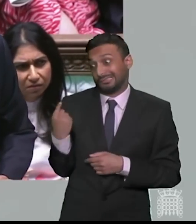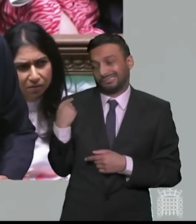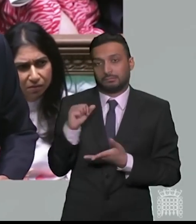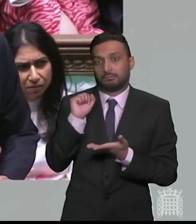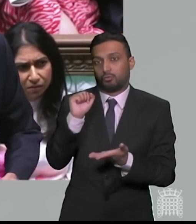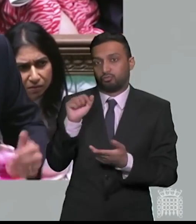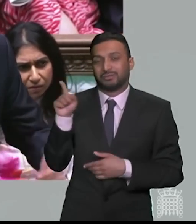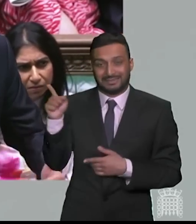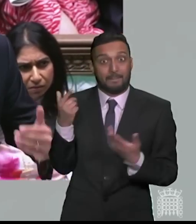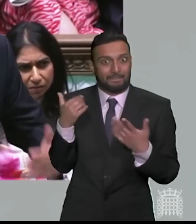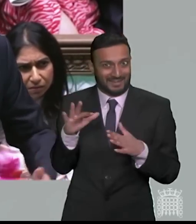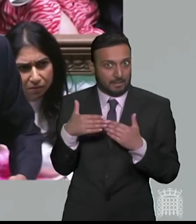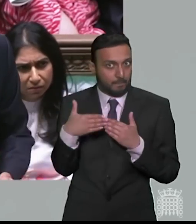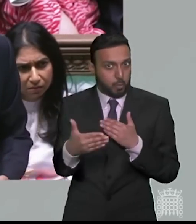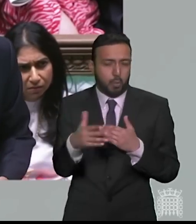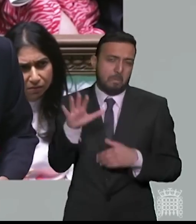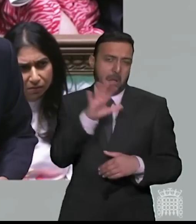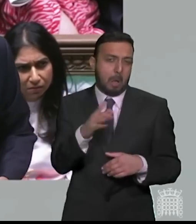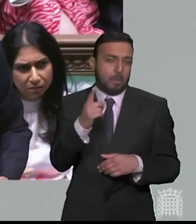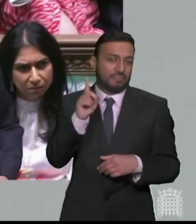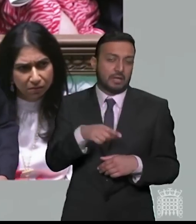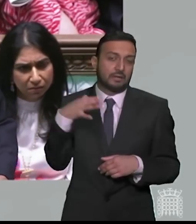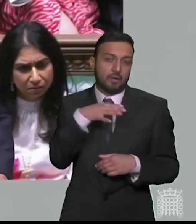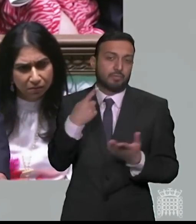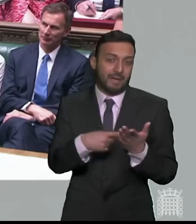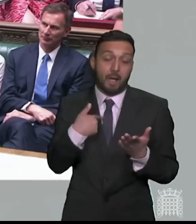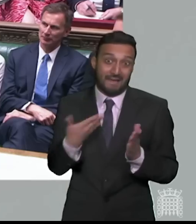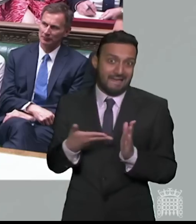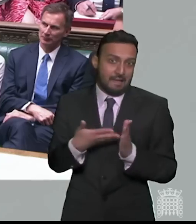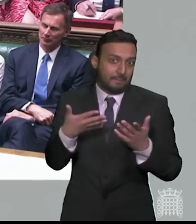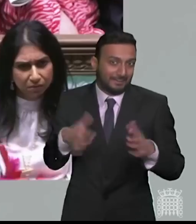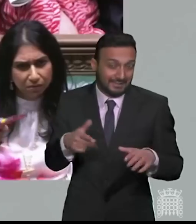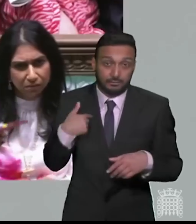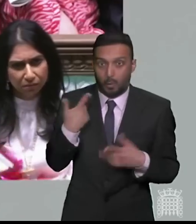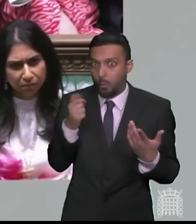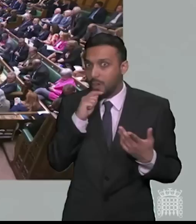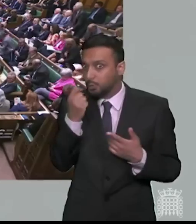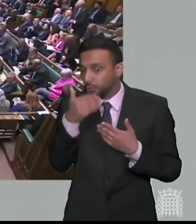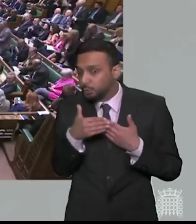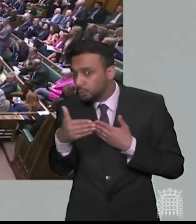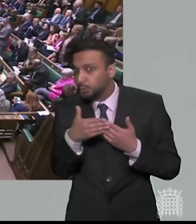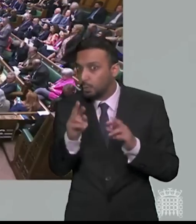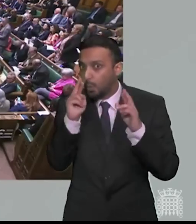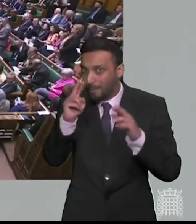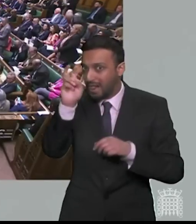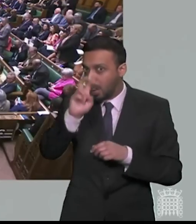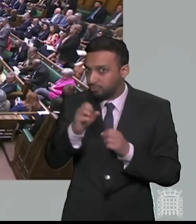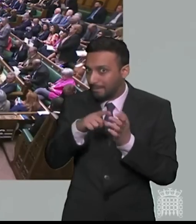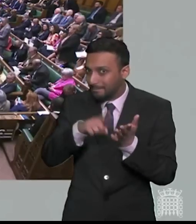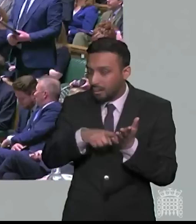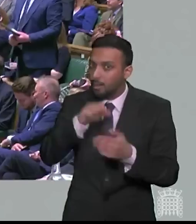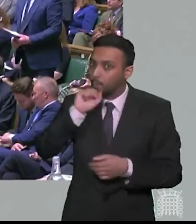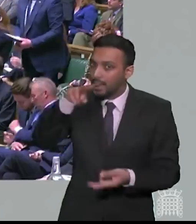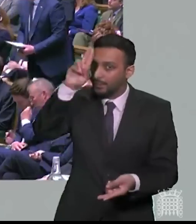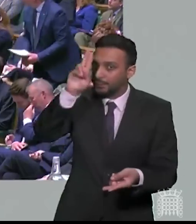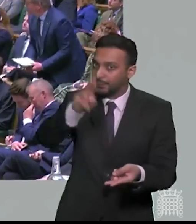the Chancellor, and we all look forward to energy bills coming down, which hopefully will be happening very soon. Kevin Foster. Thank you, Mr Speaker.